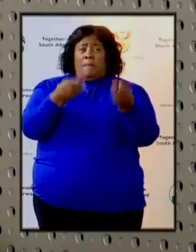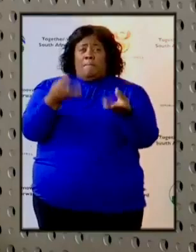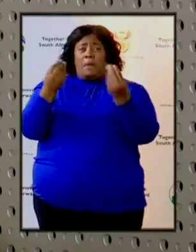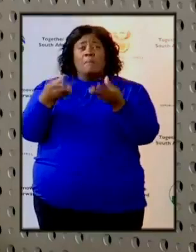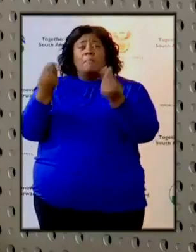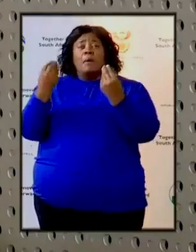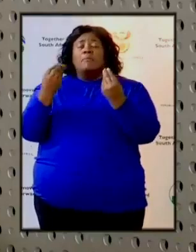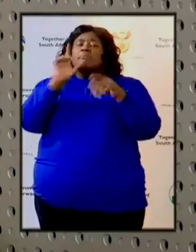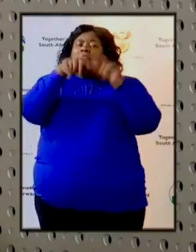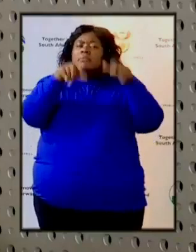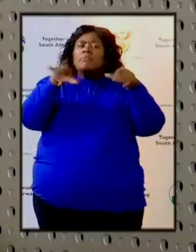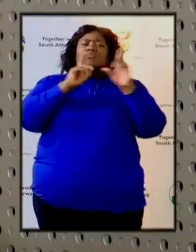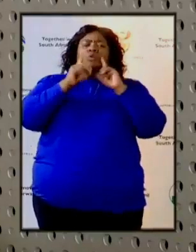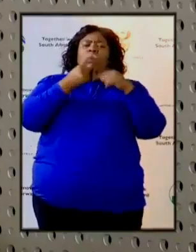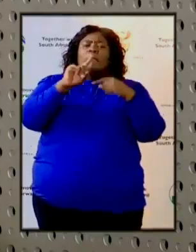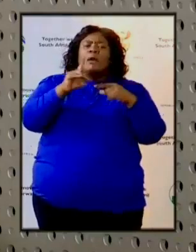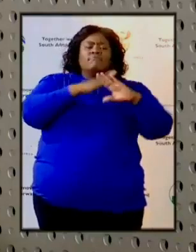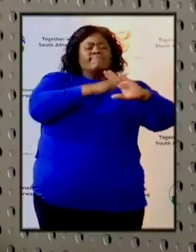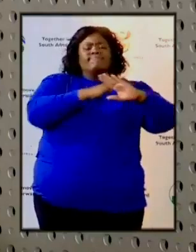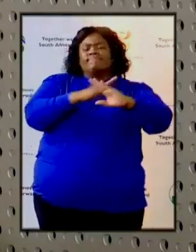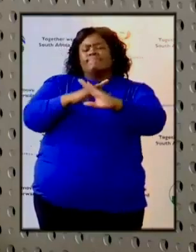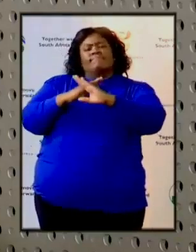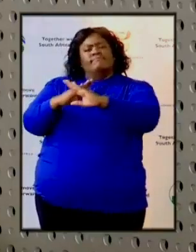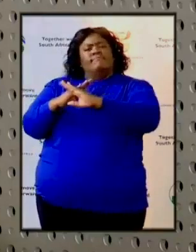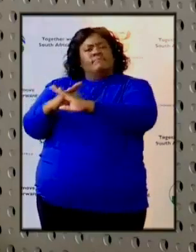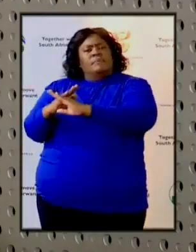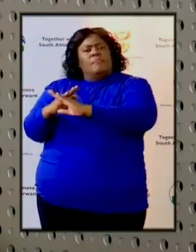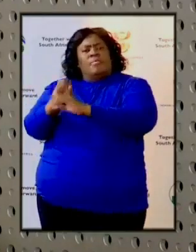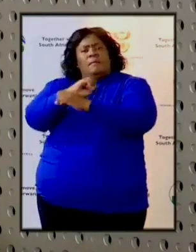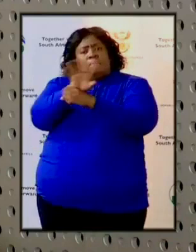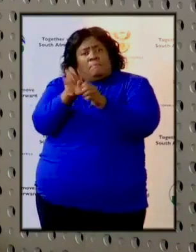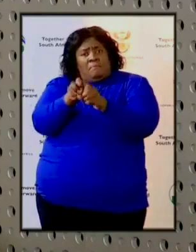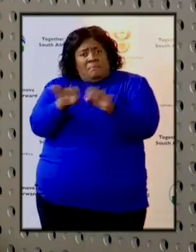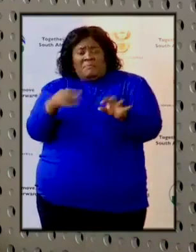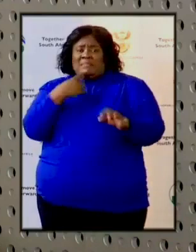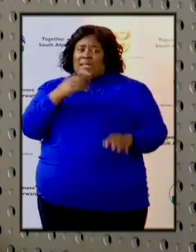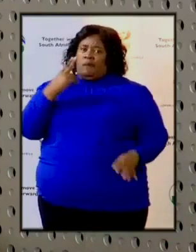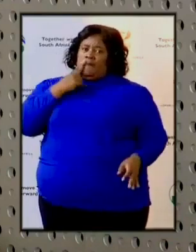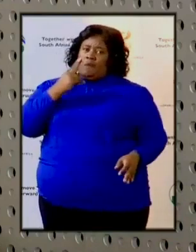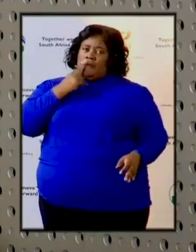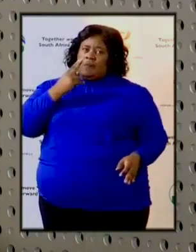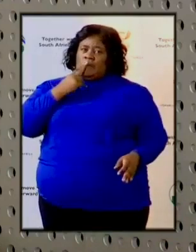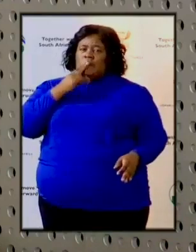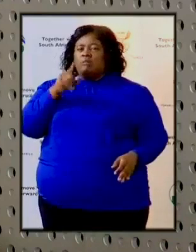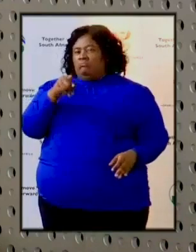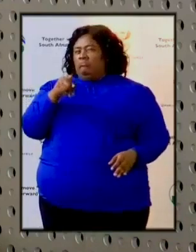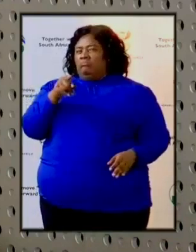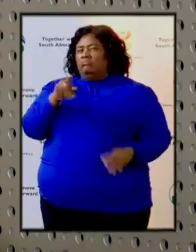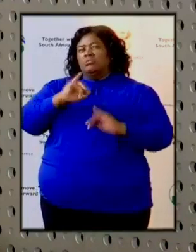ngokuvikela igciwane ukuthi ukubhema kwenza ukuthi igciwane